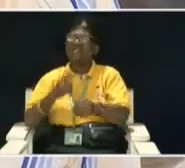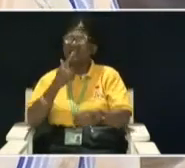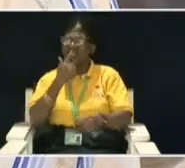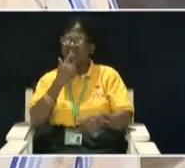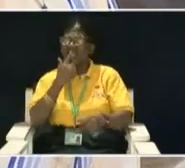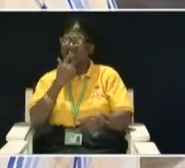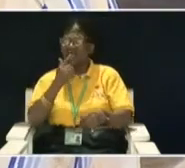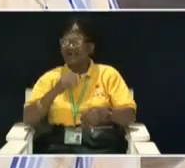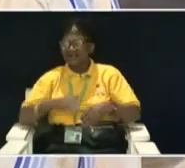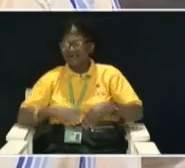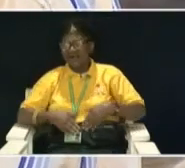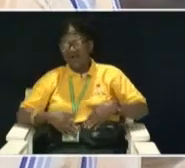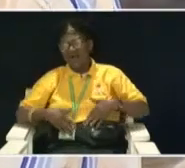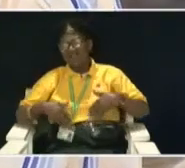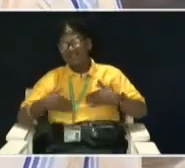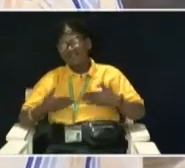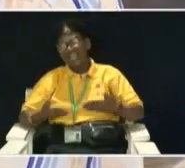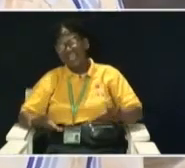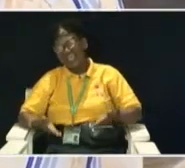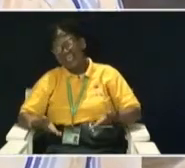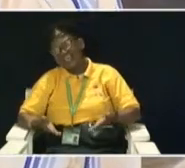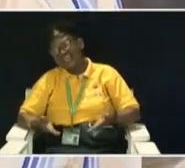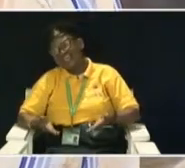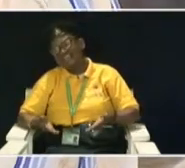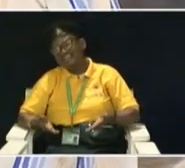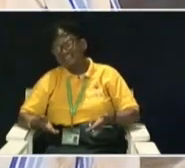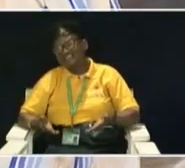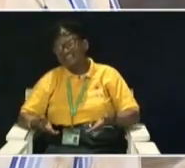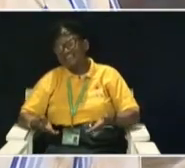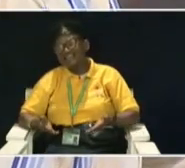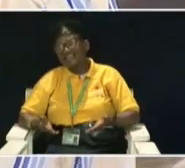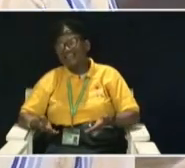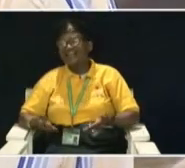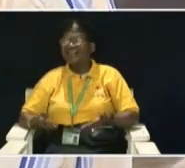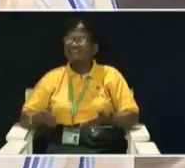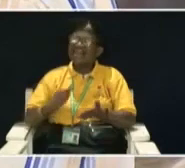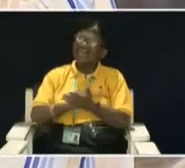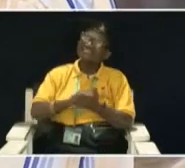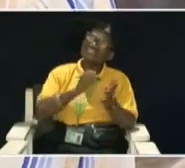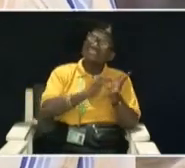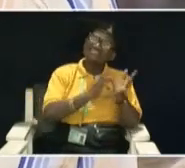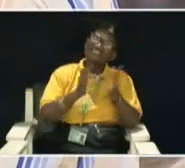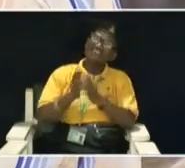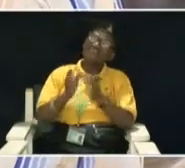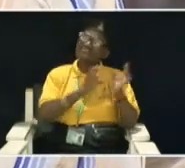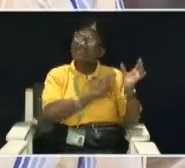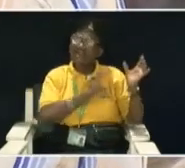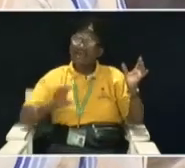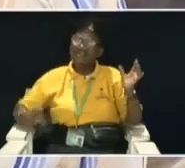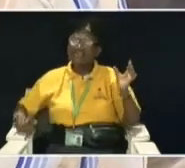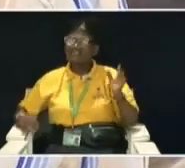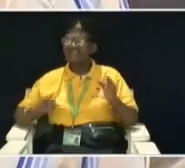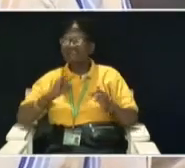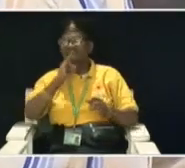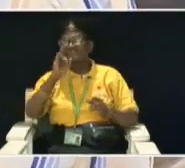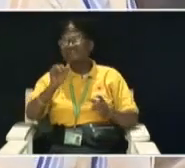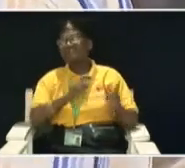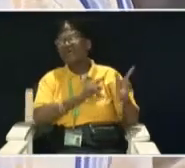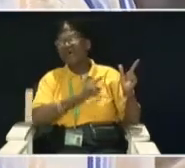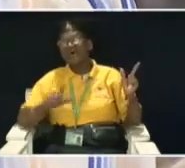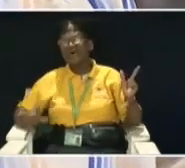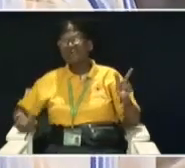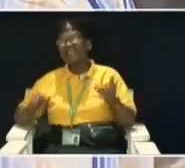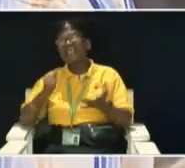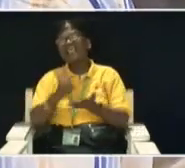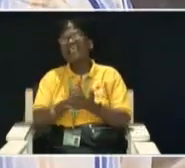every tongue confess that Jesus Christ is